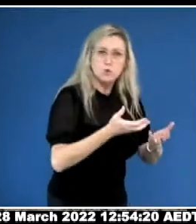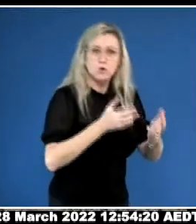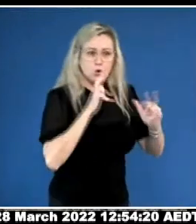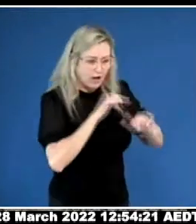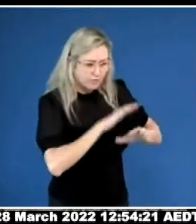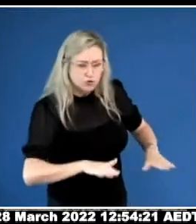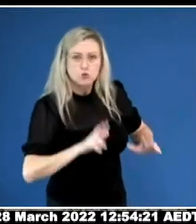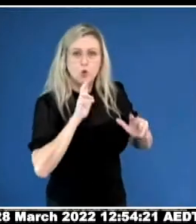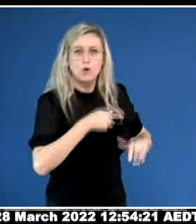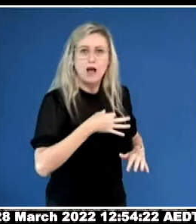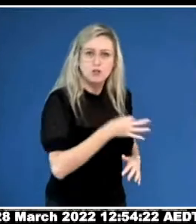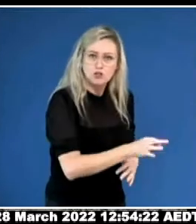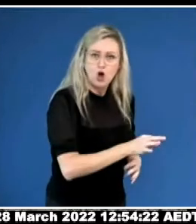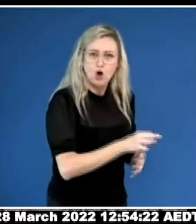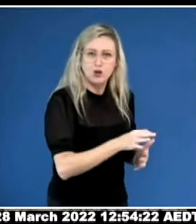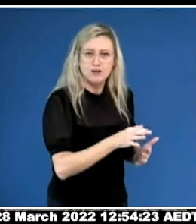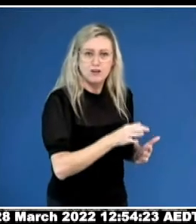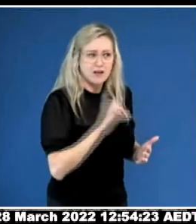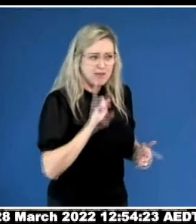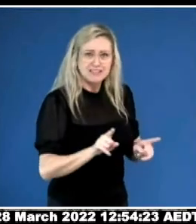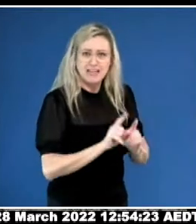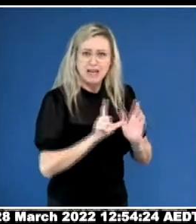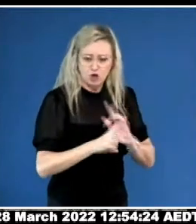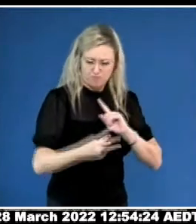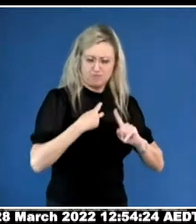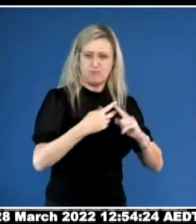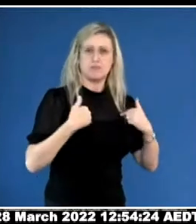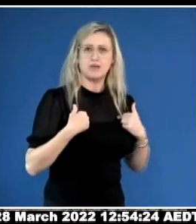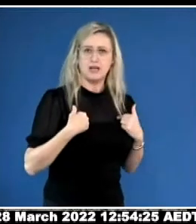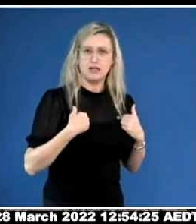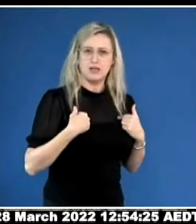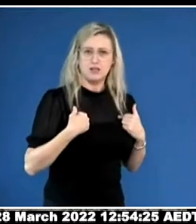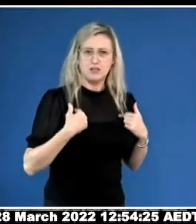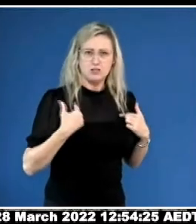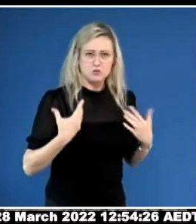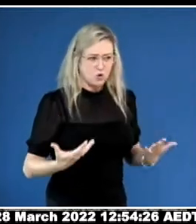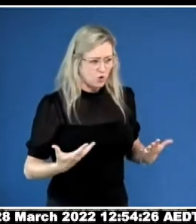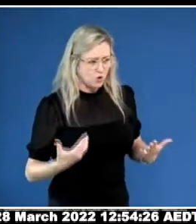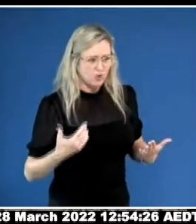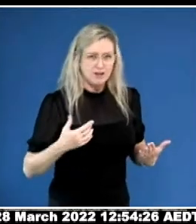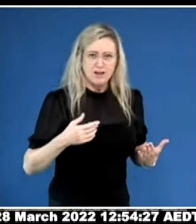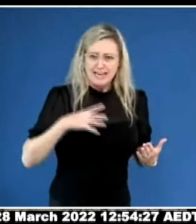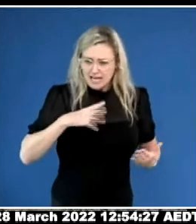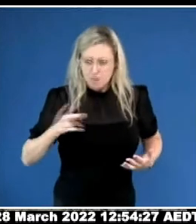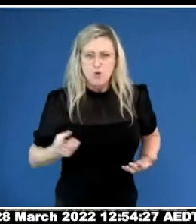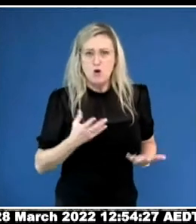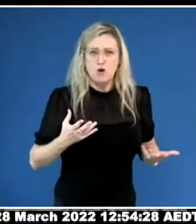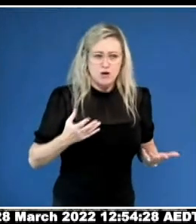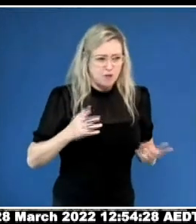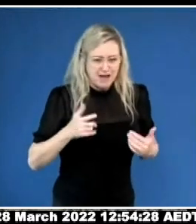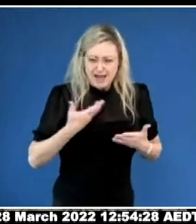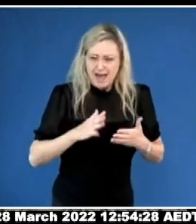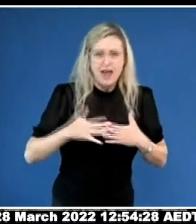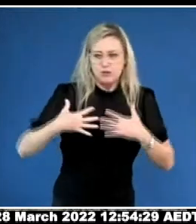have a physical need and reliance on care and support. And until someone takes away that reliance on violent, caring